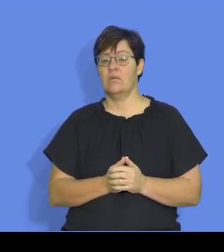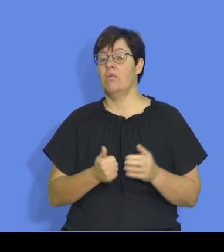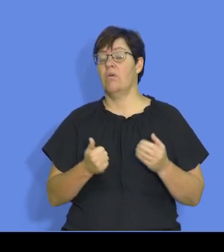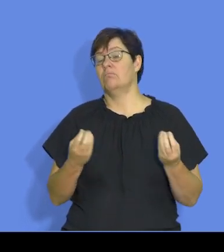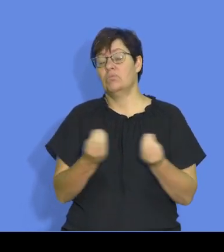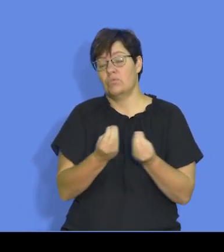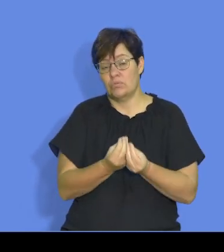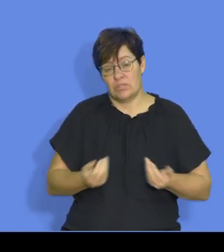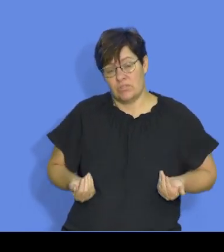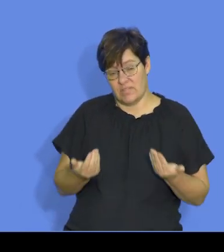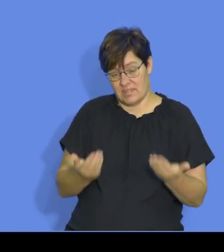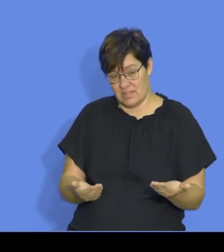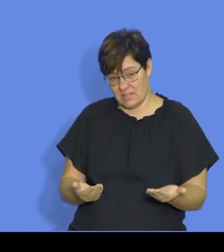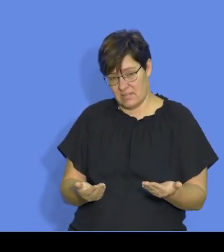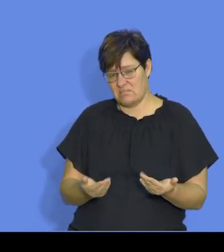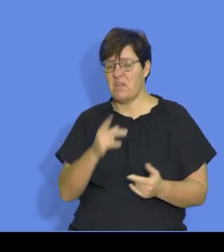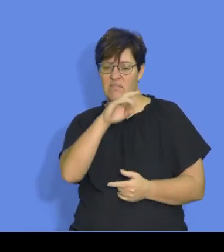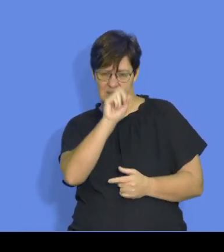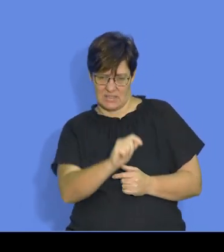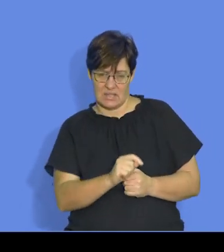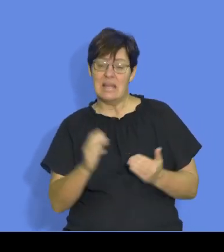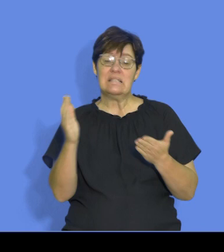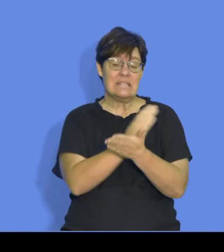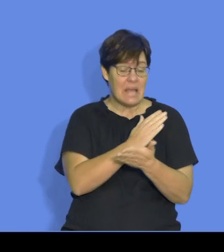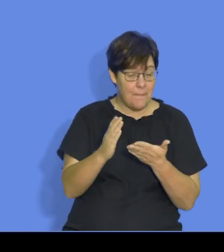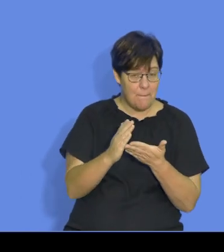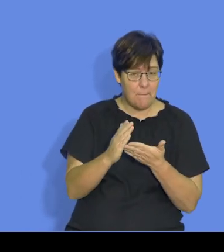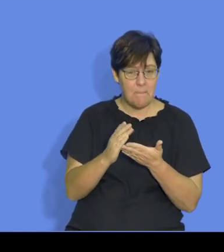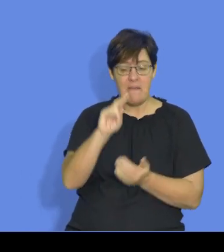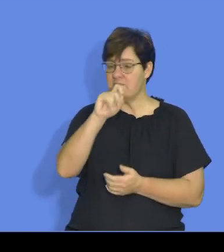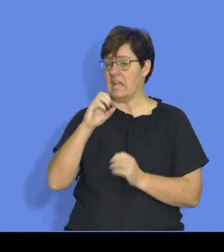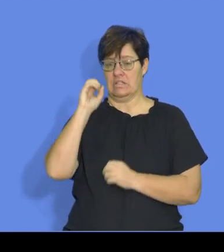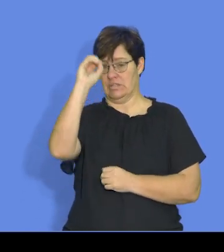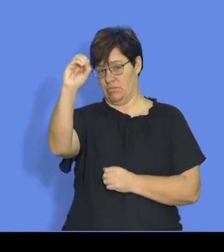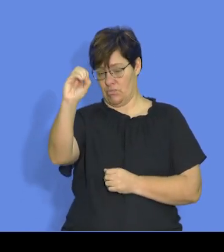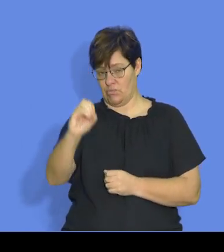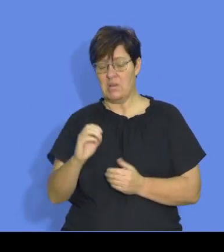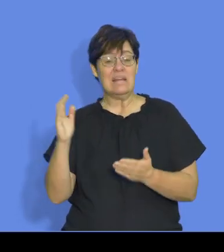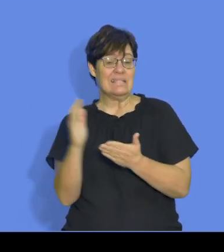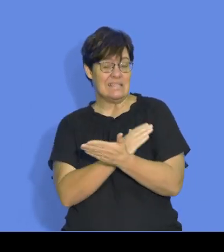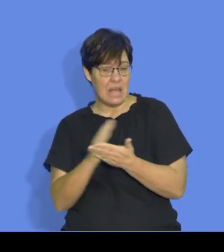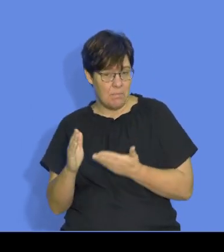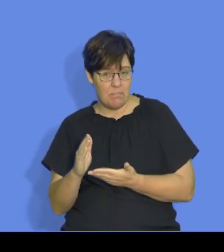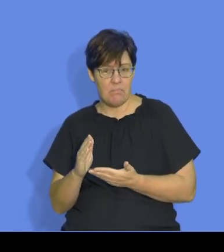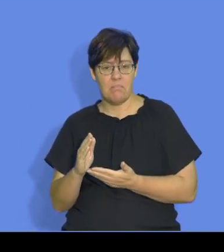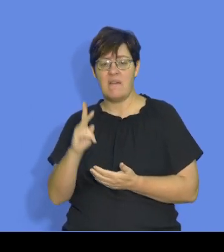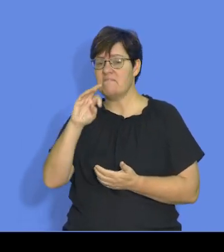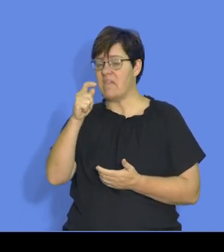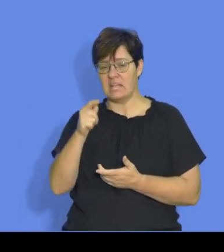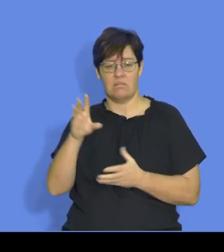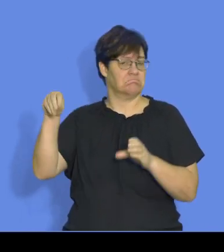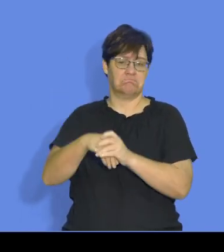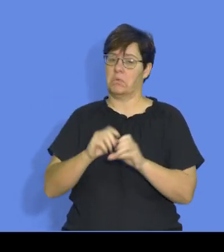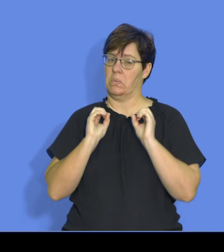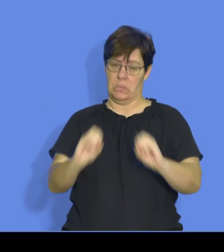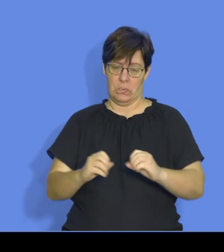services. You get some items that are zero rated. You get some items that are VAT exempt.